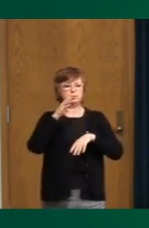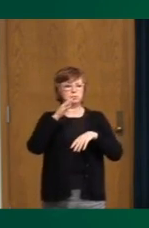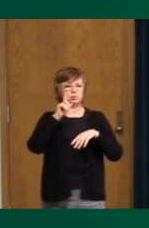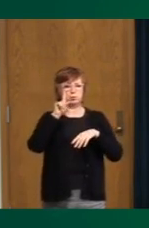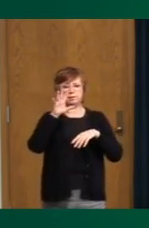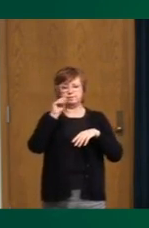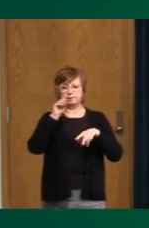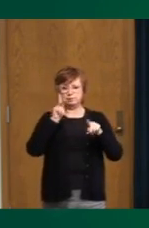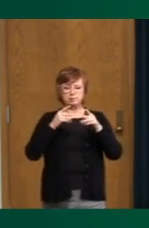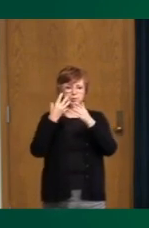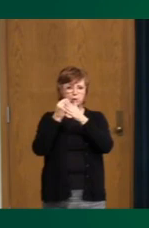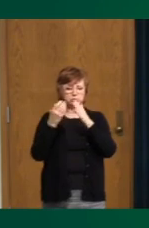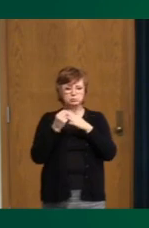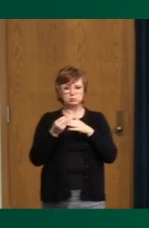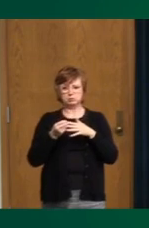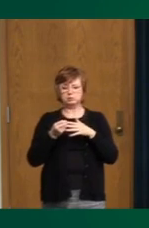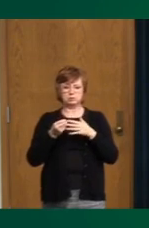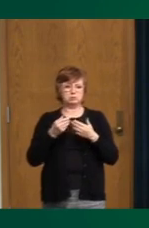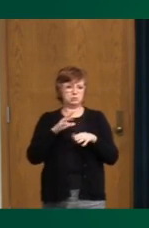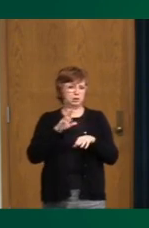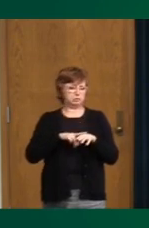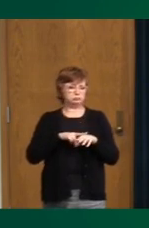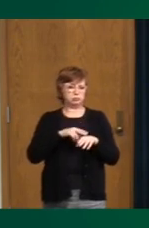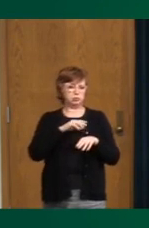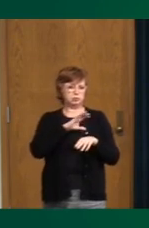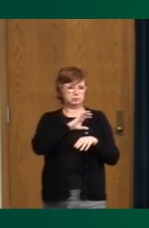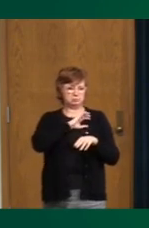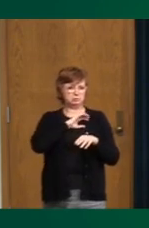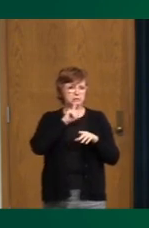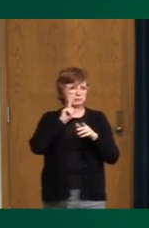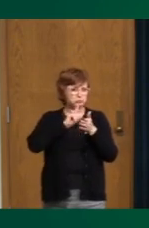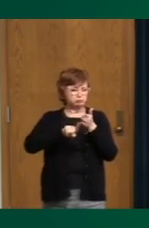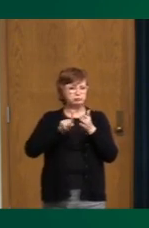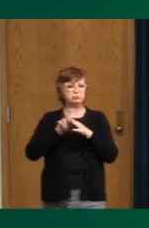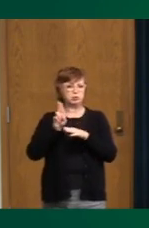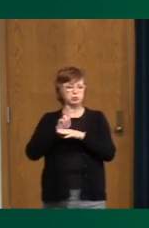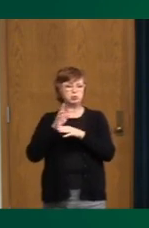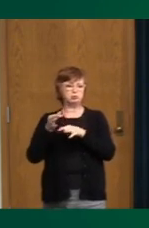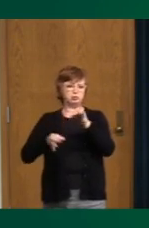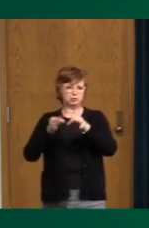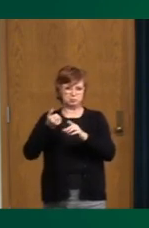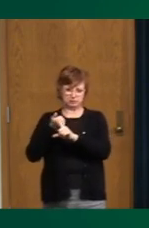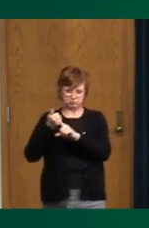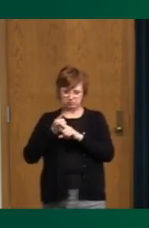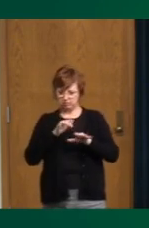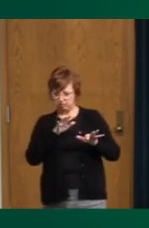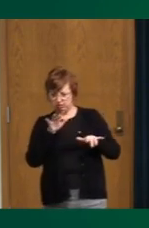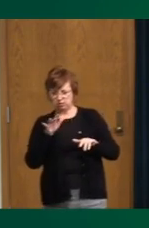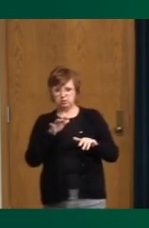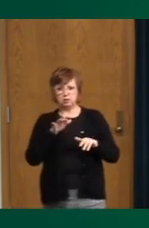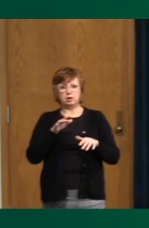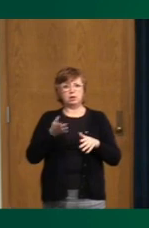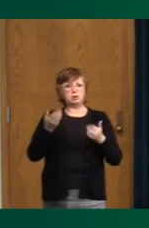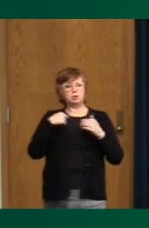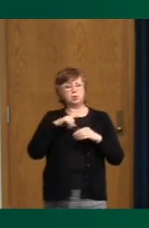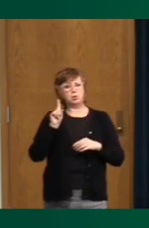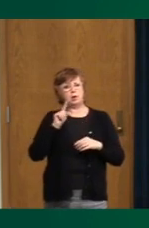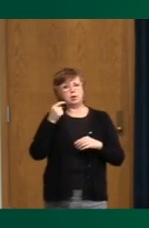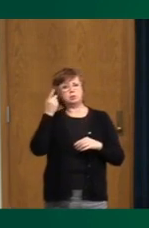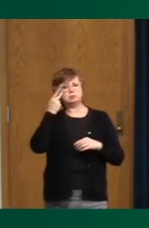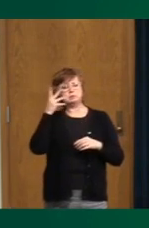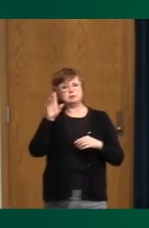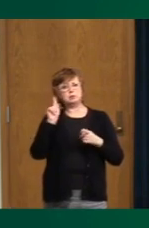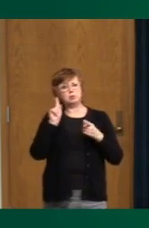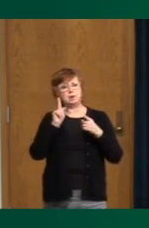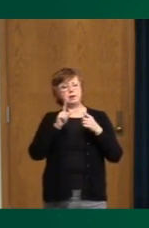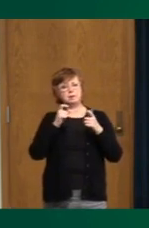officials have used their discretion in those cases. I would say in the cases where there have been large fines administered, those have come